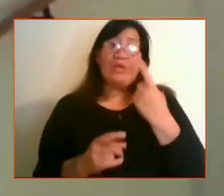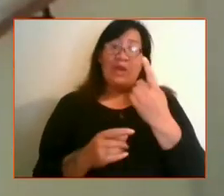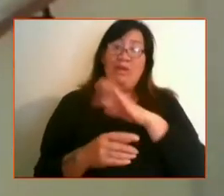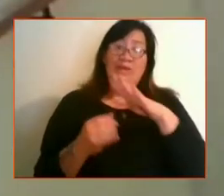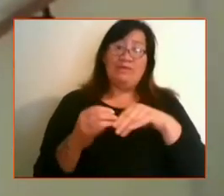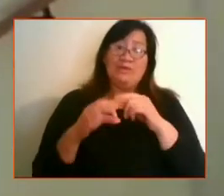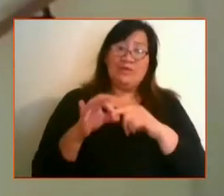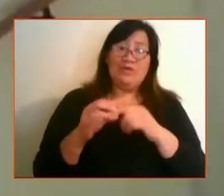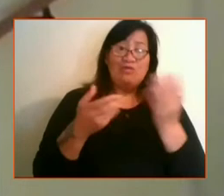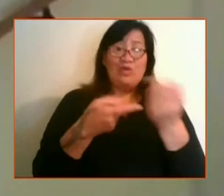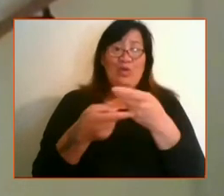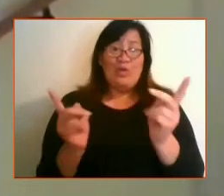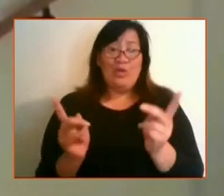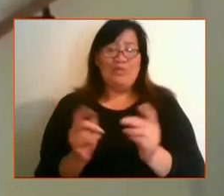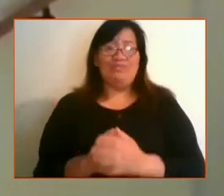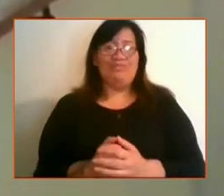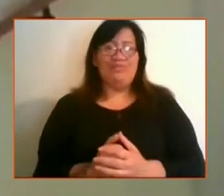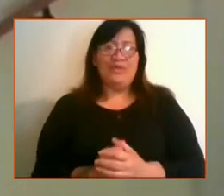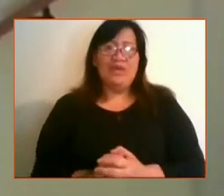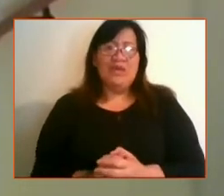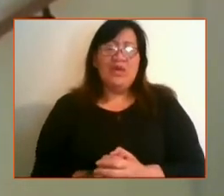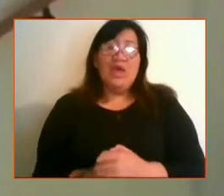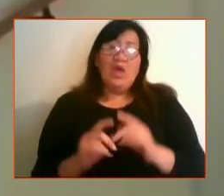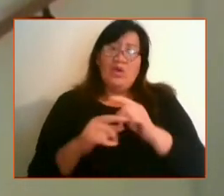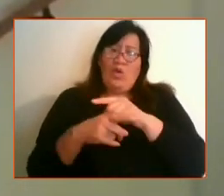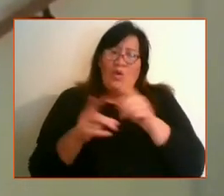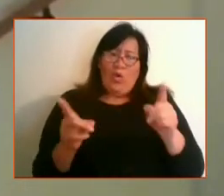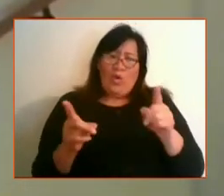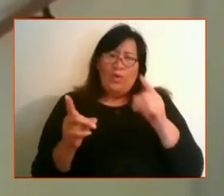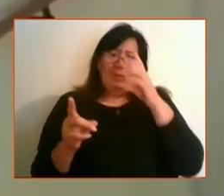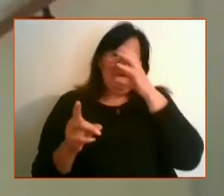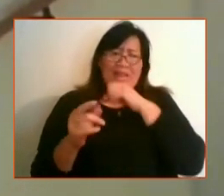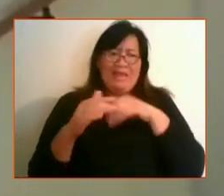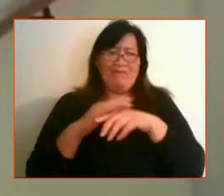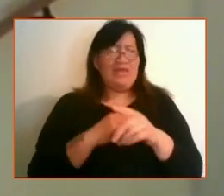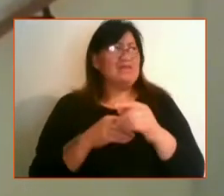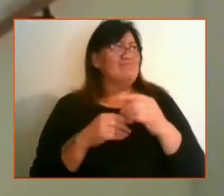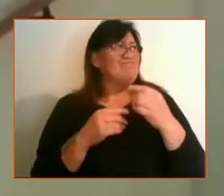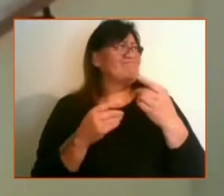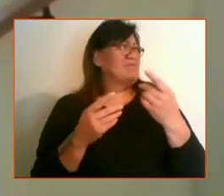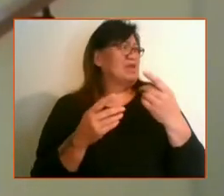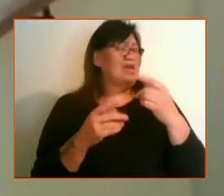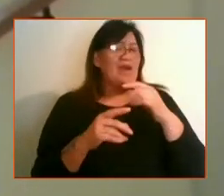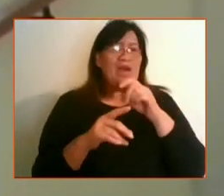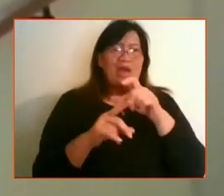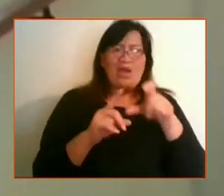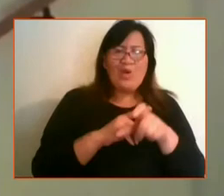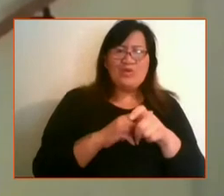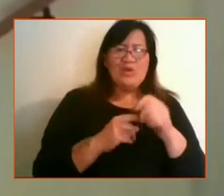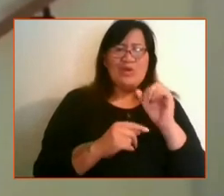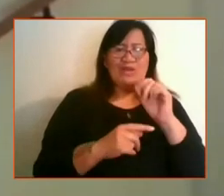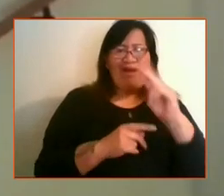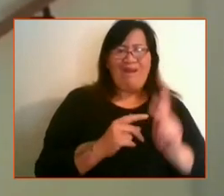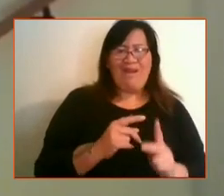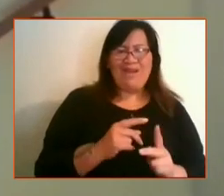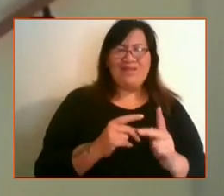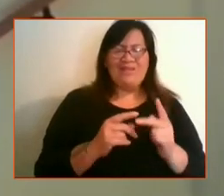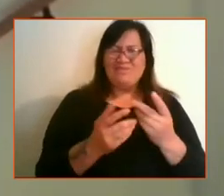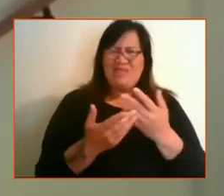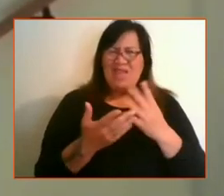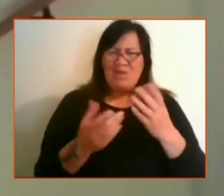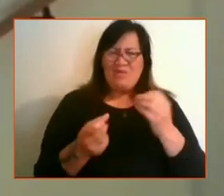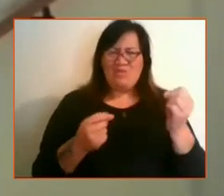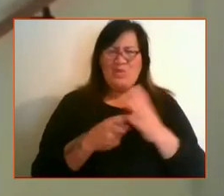role do you all believe arts and culture play in the national identity of Aotearoa, and how can they ensure that investment will be